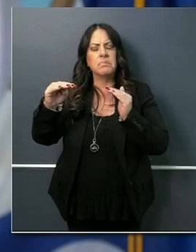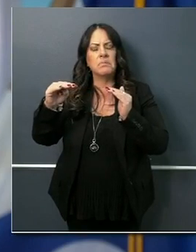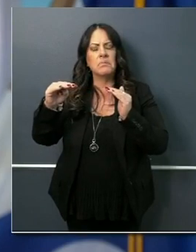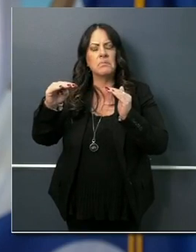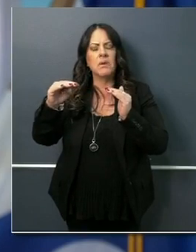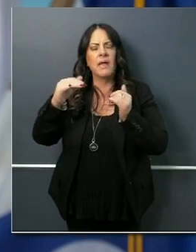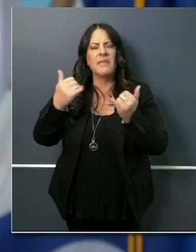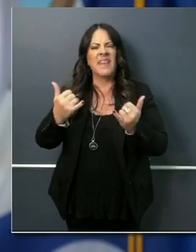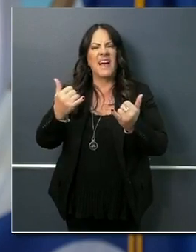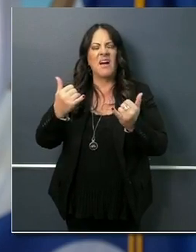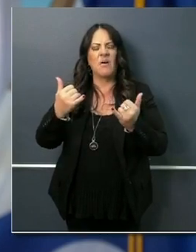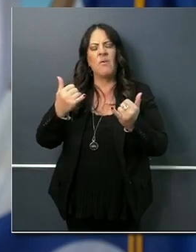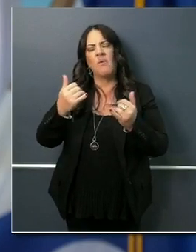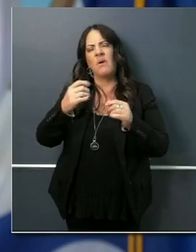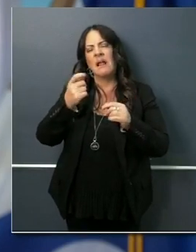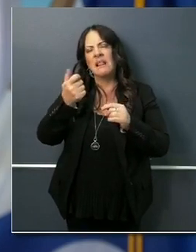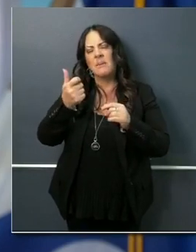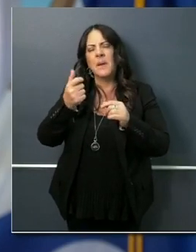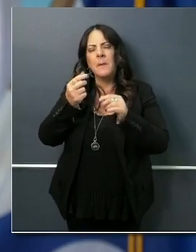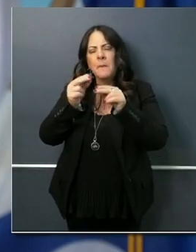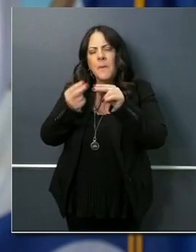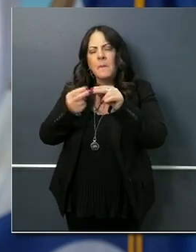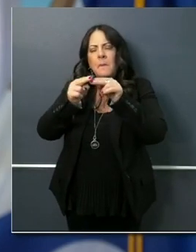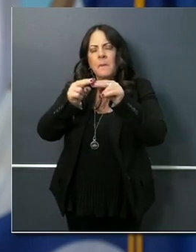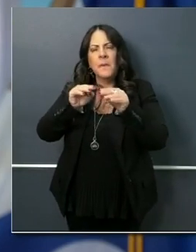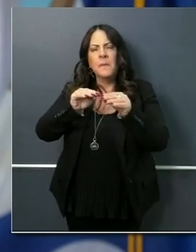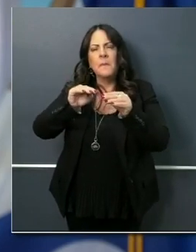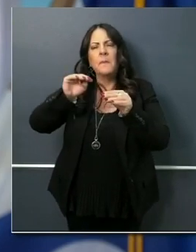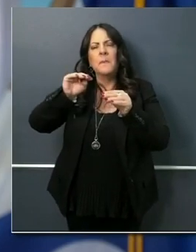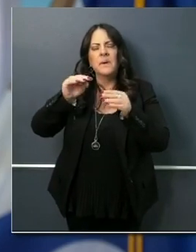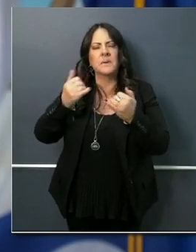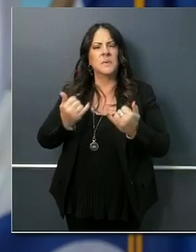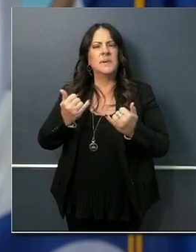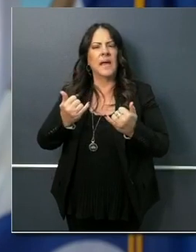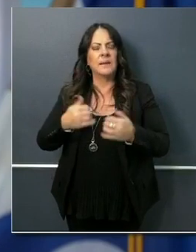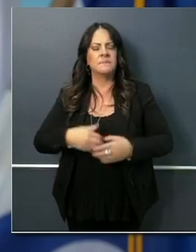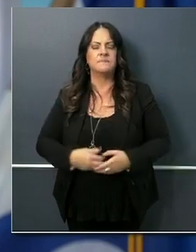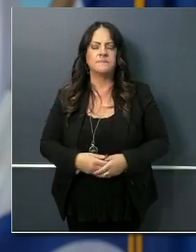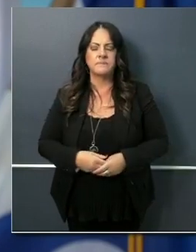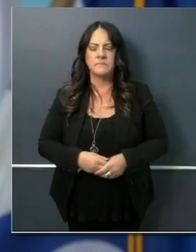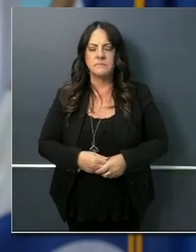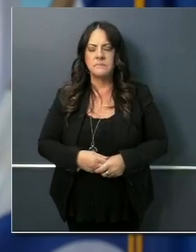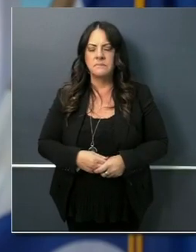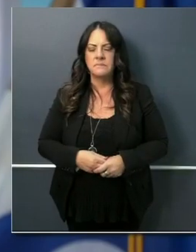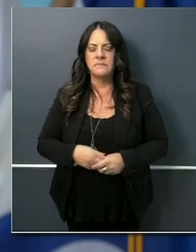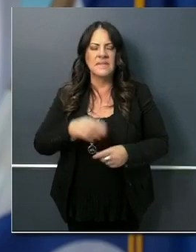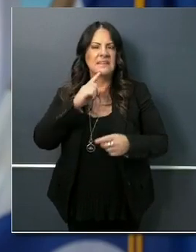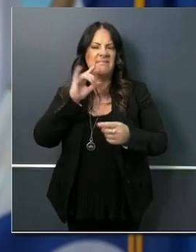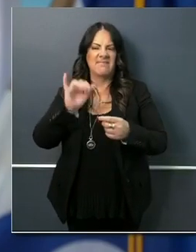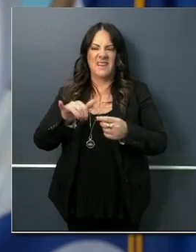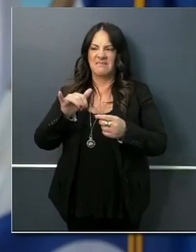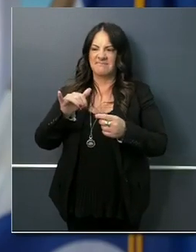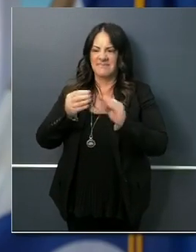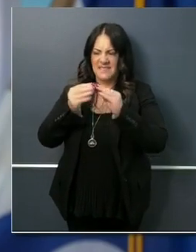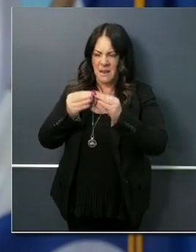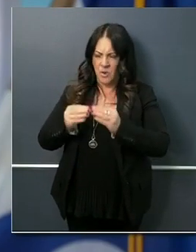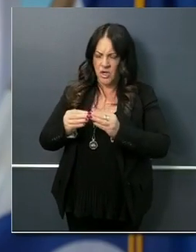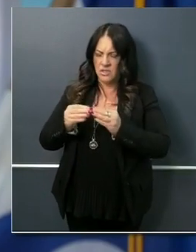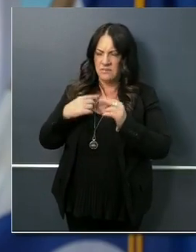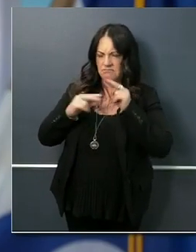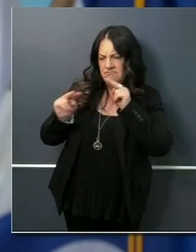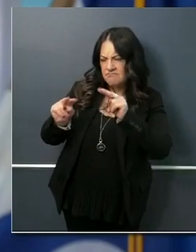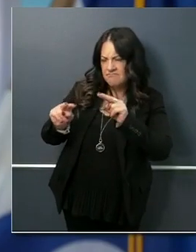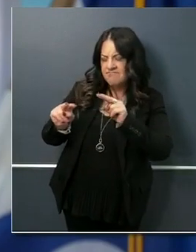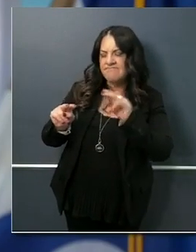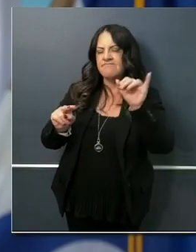increase this weekend, and modest again on Monday. So again, these are just proof points that things seem to be stabilizing